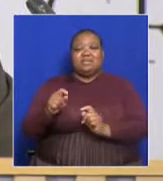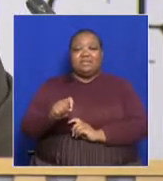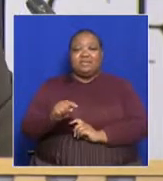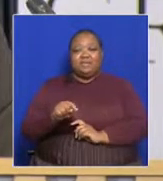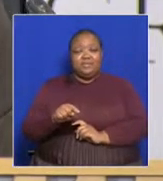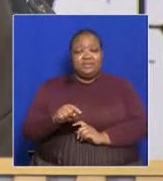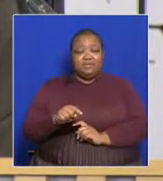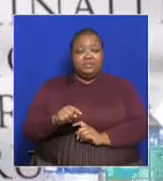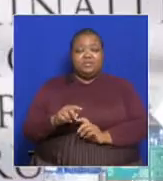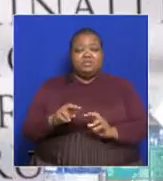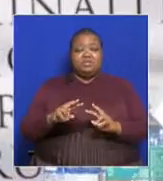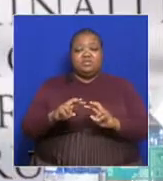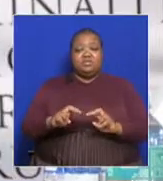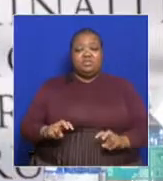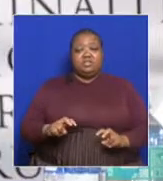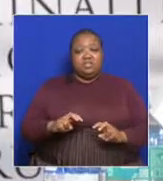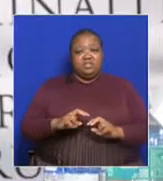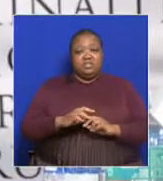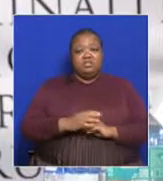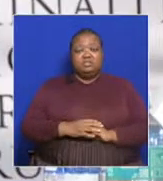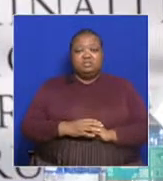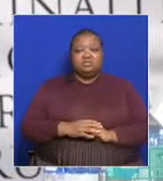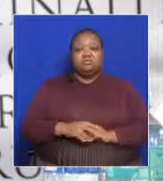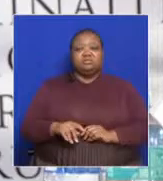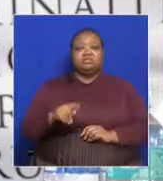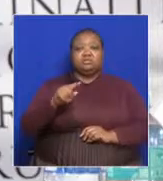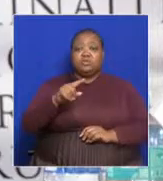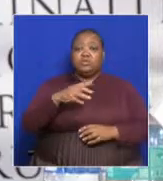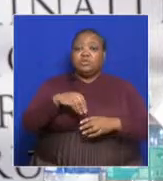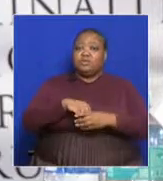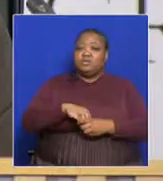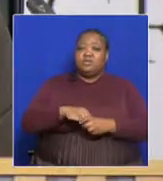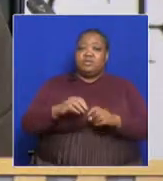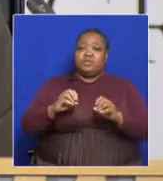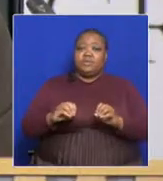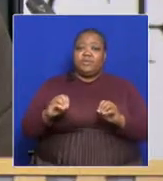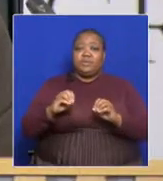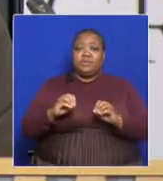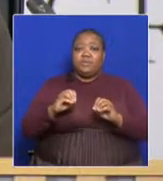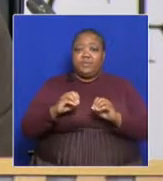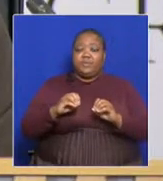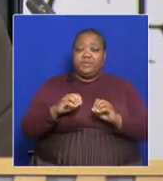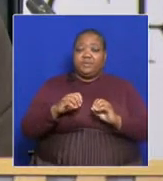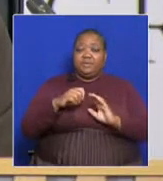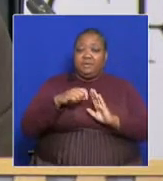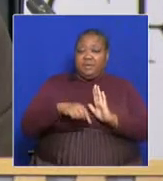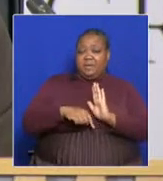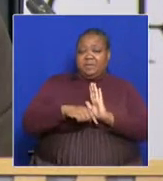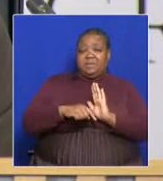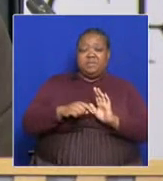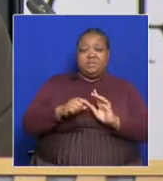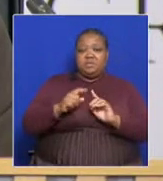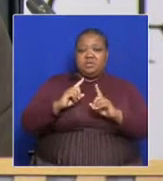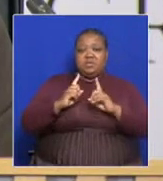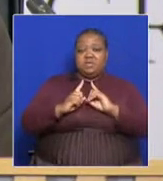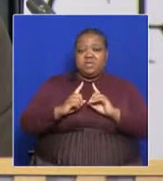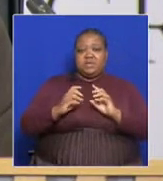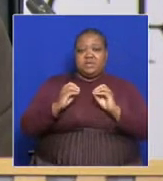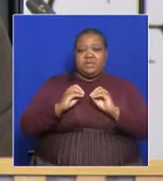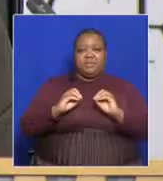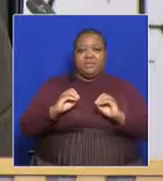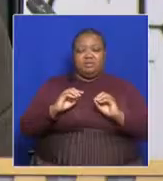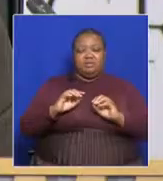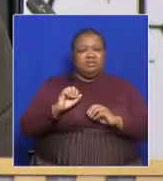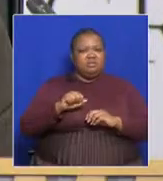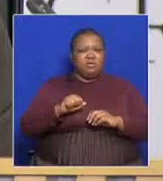investigation. Were you not engaged in a meaningful way? No, I was By not anyone? engaged. No, not in a meaningful way. I was told